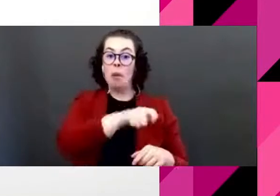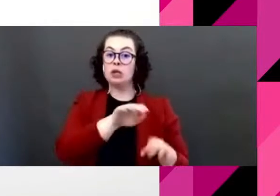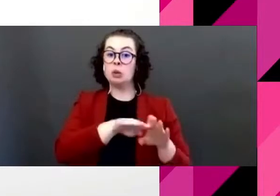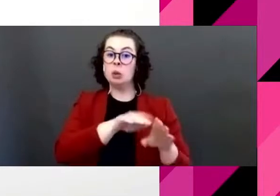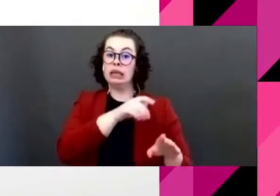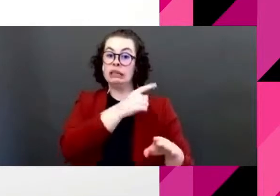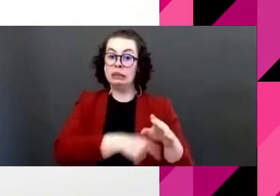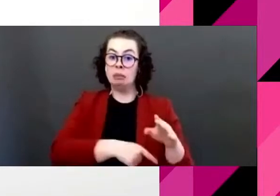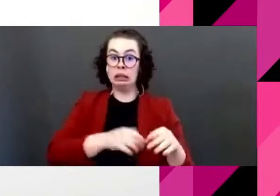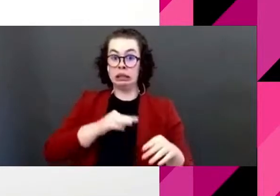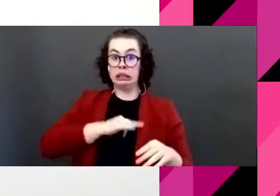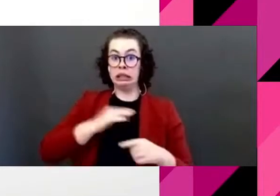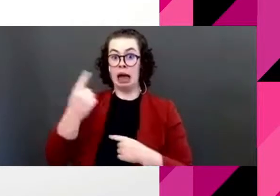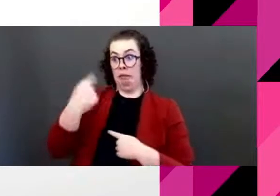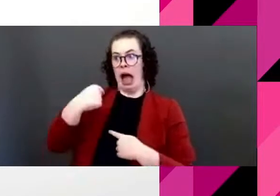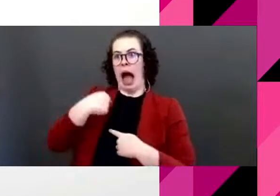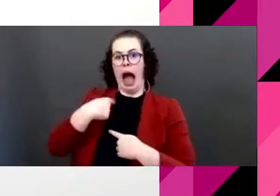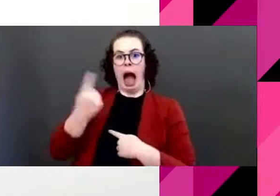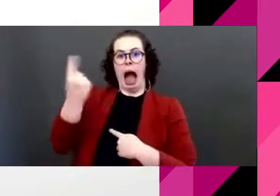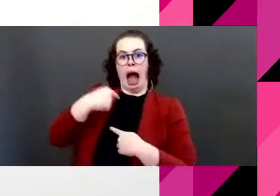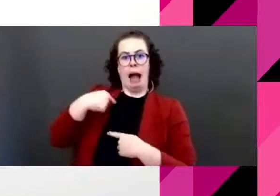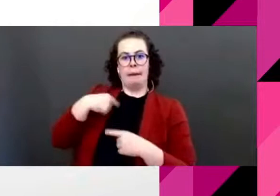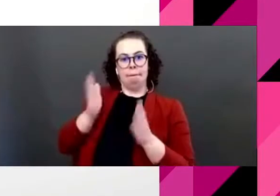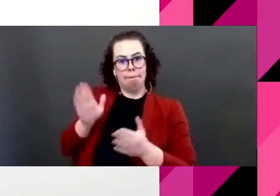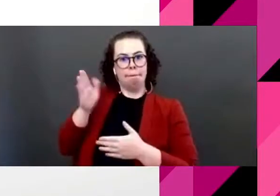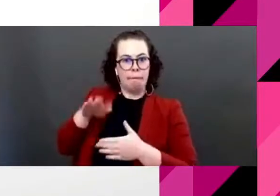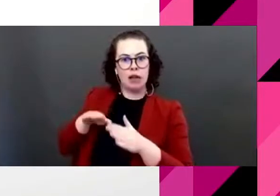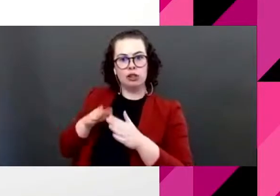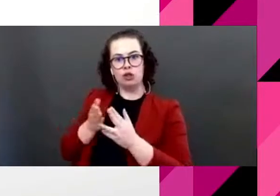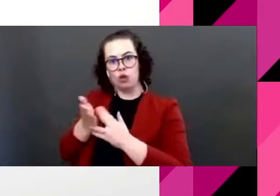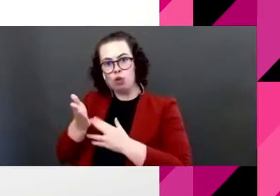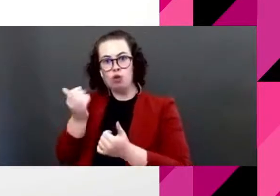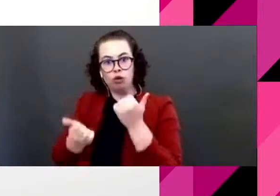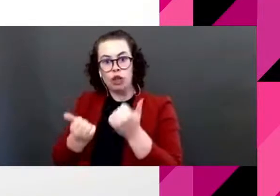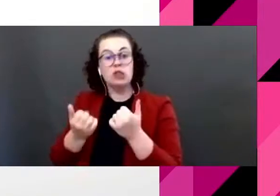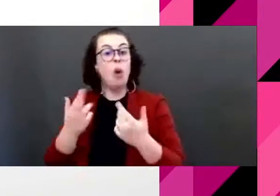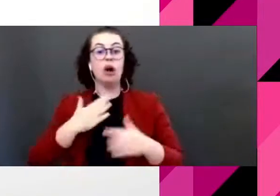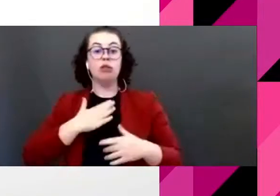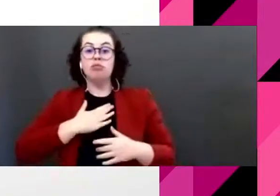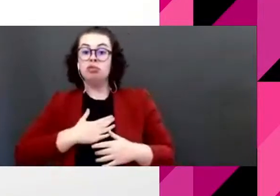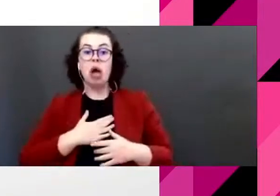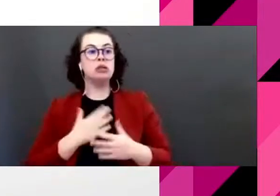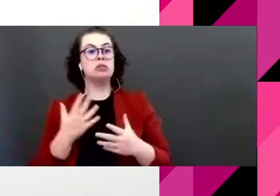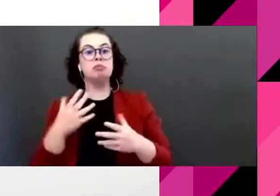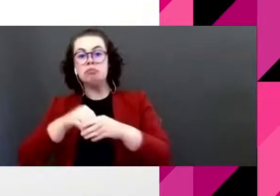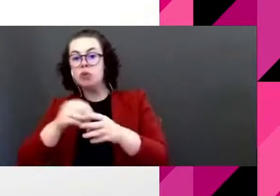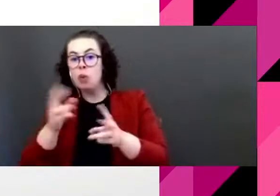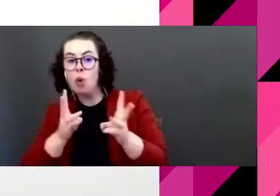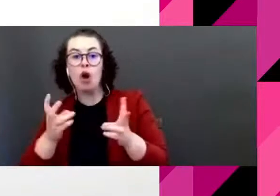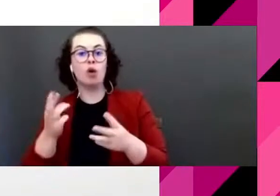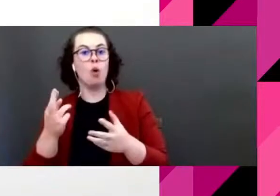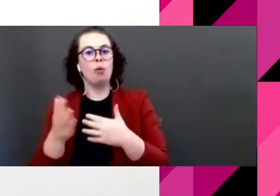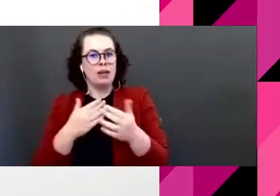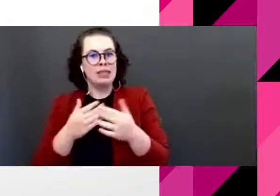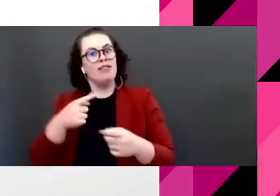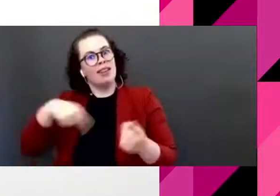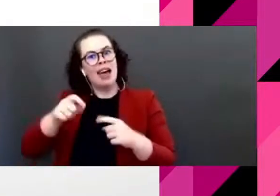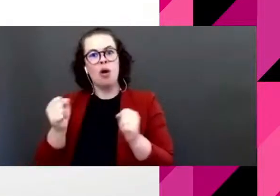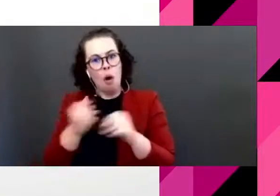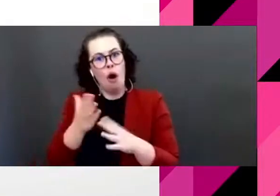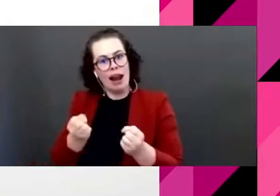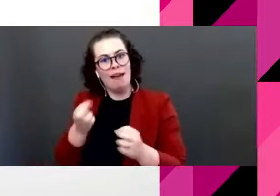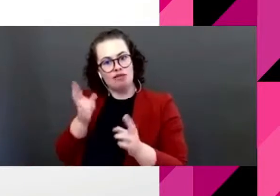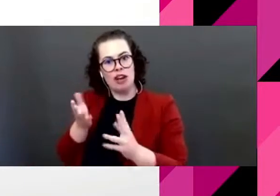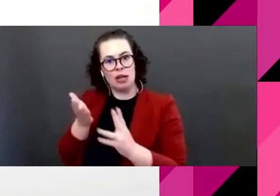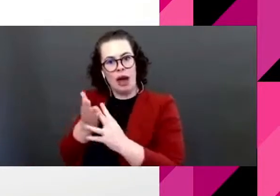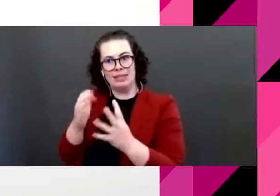or indirect participants, the guidelines should apply. Needless to say, the guidelines and principles